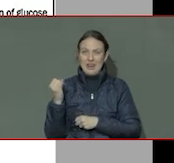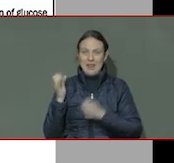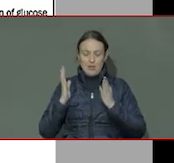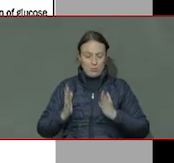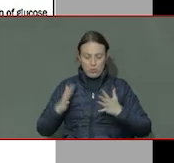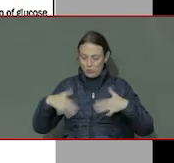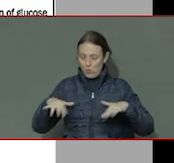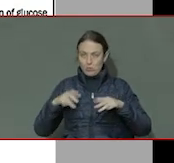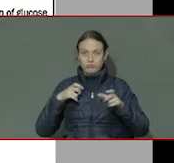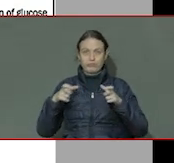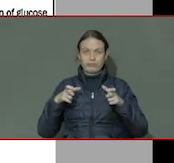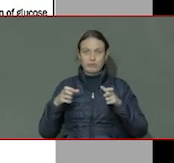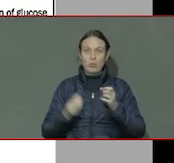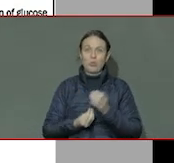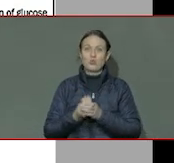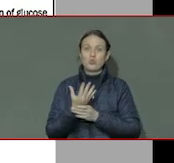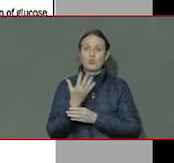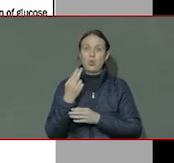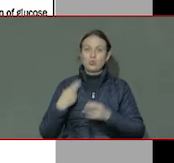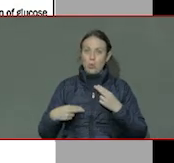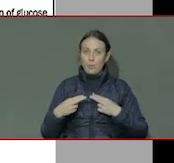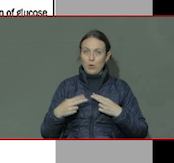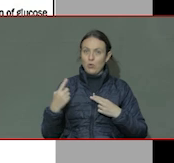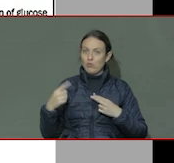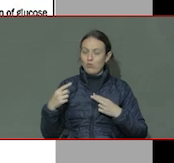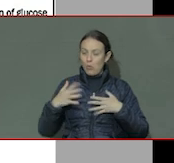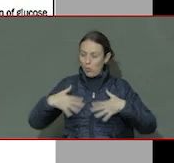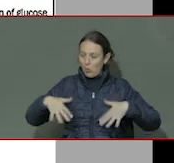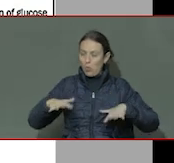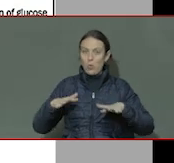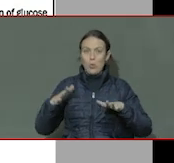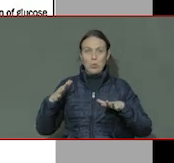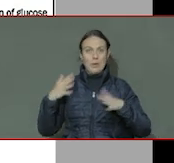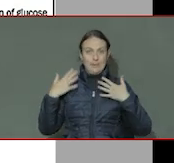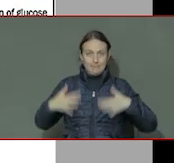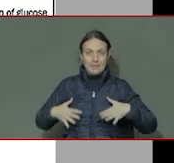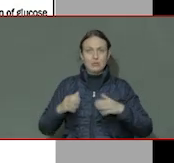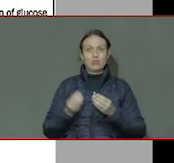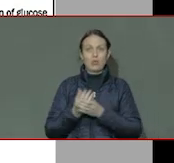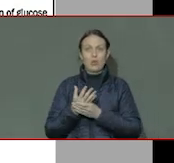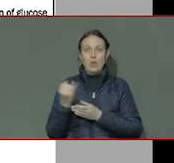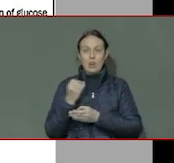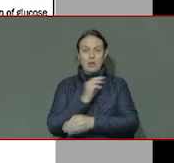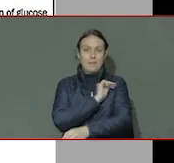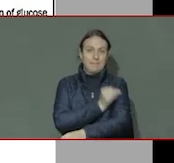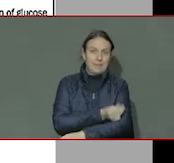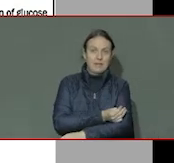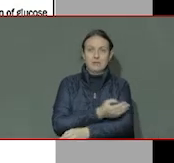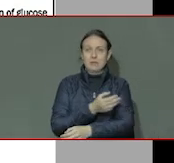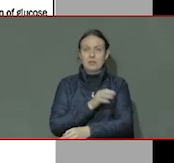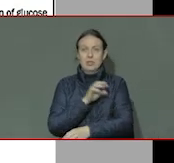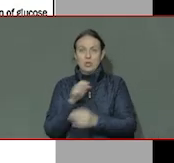body. Growth hormone means it goes to all the places you have to grow. Skeletal muscles, your bones, your whole